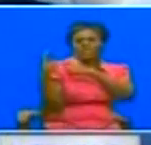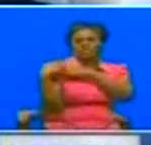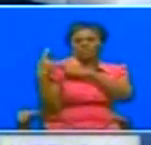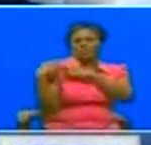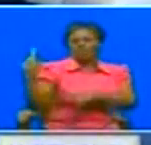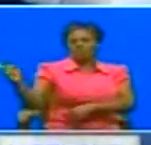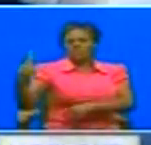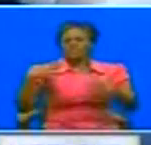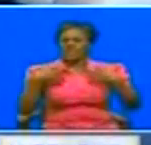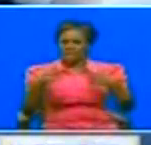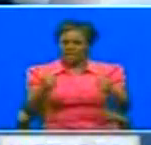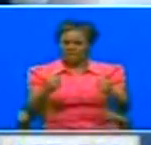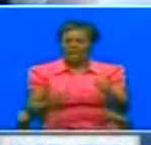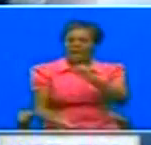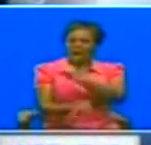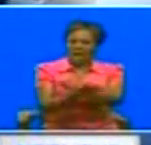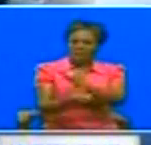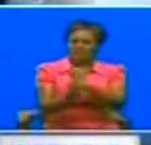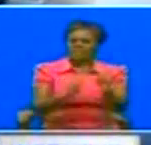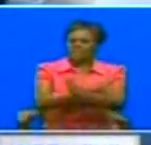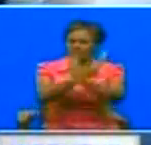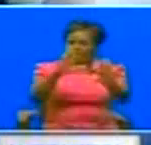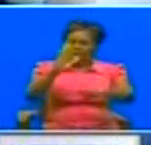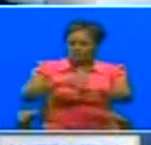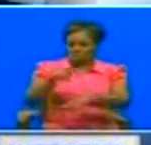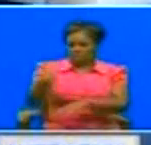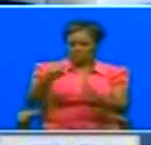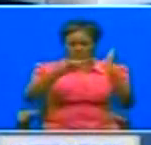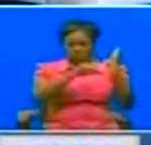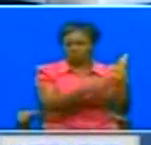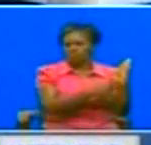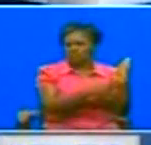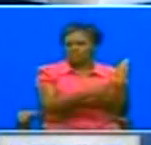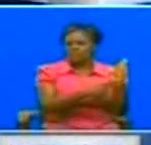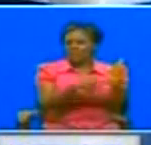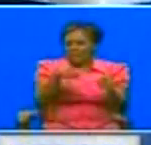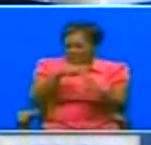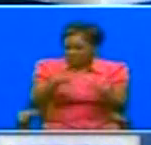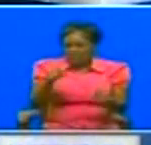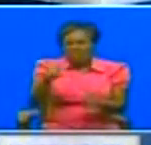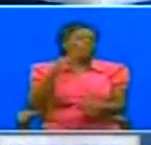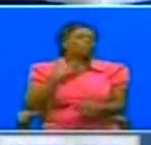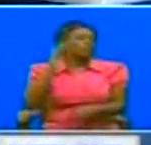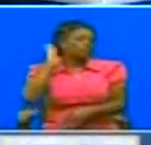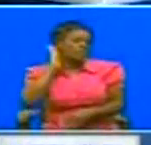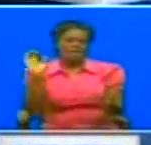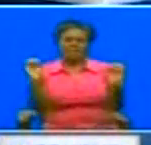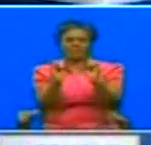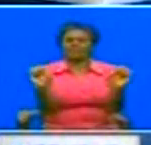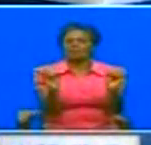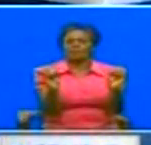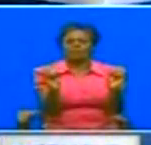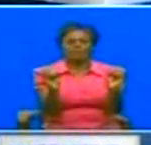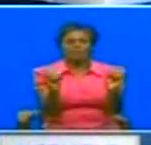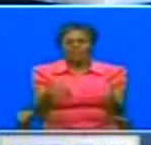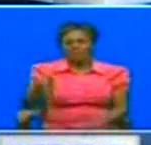the Health to properly advise the head of state on this matter. Unless, of course, the head of state chooses not to listen to that advice. Okay.